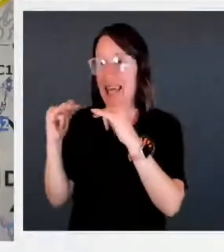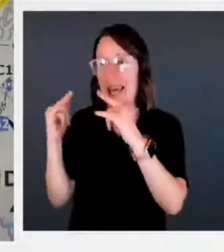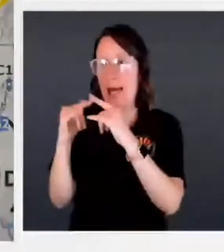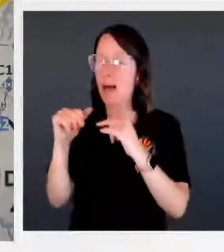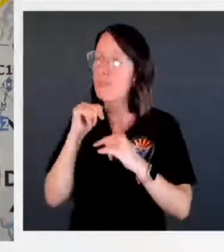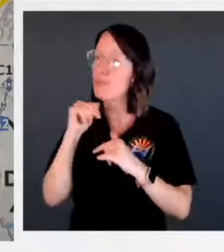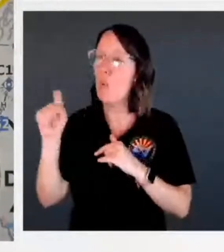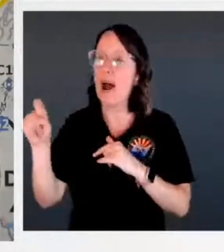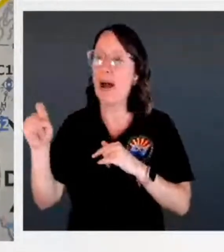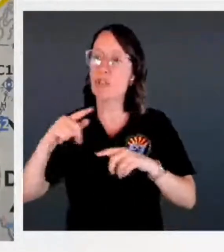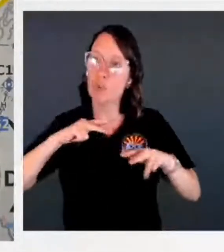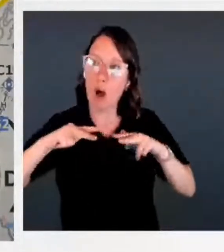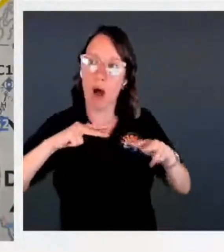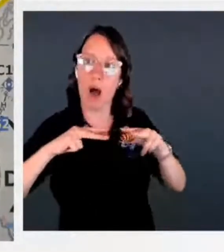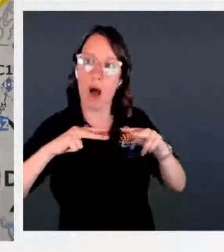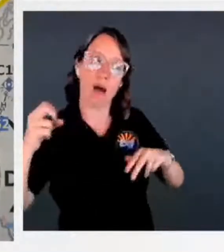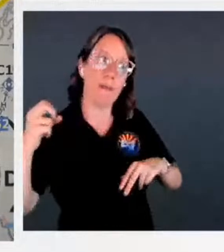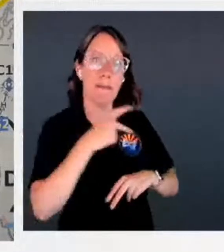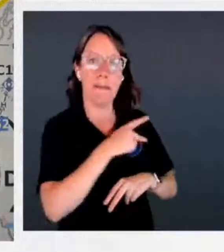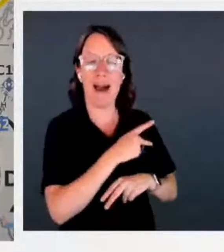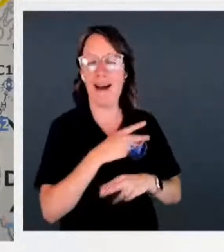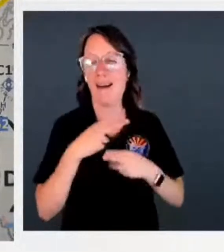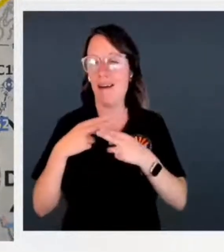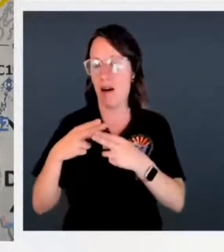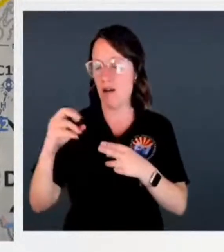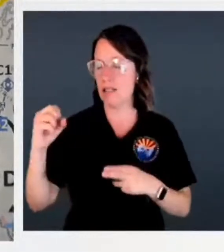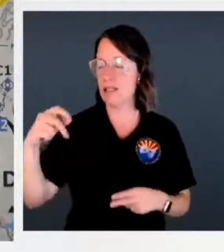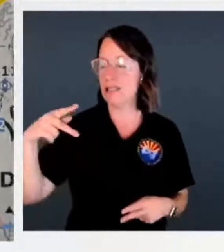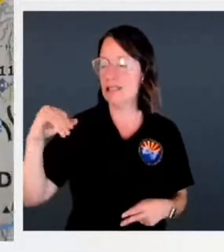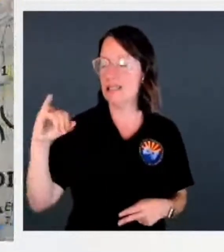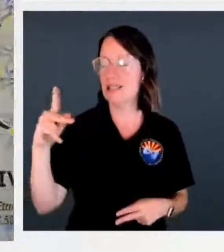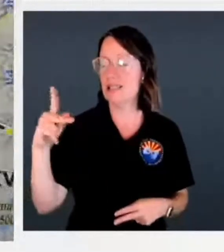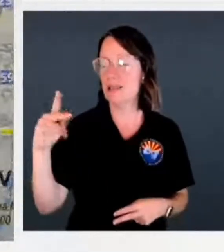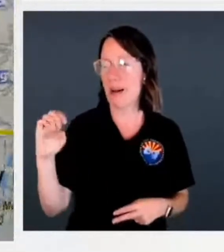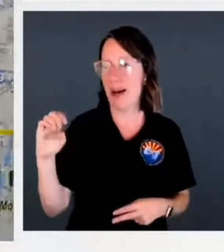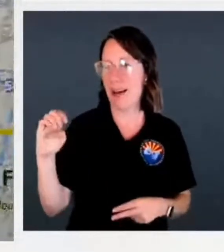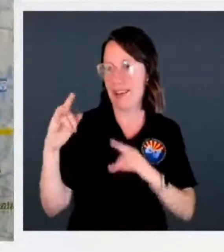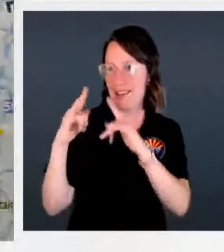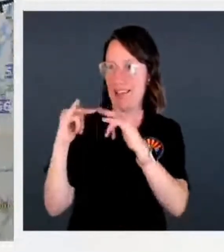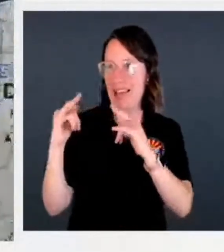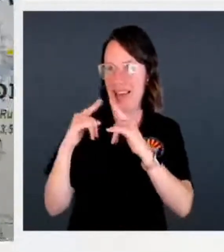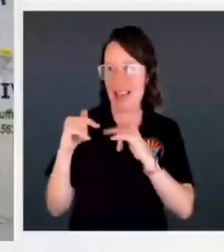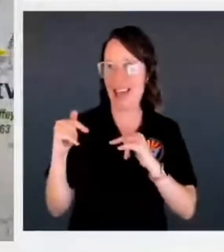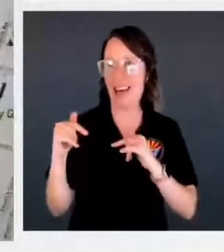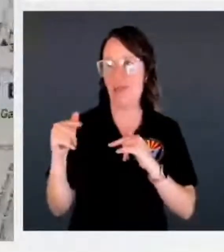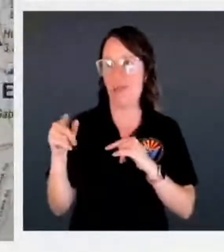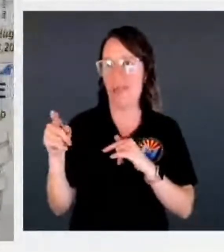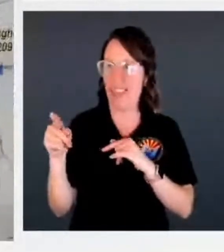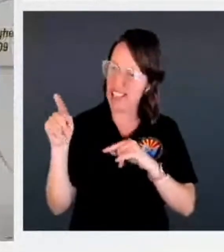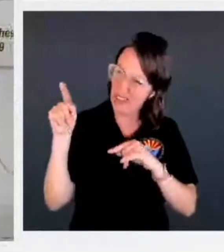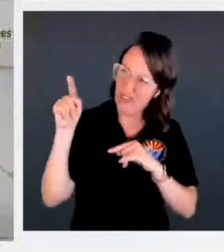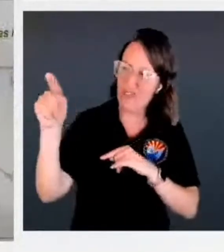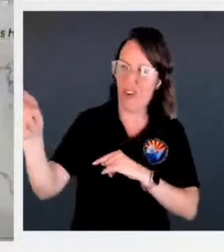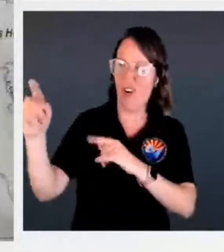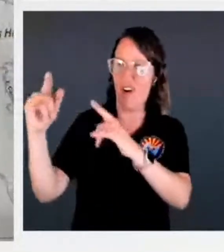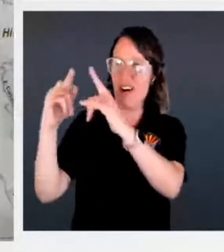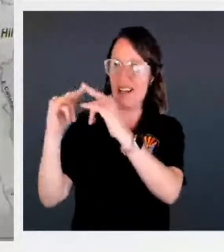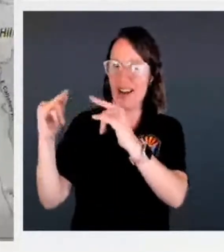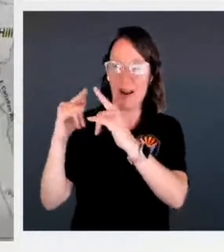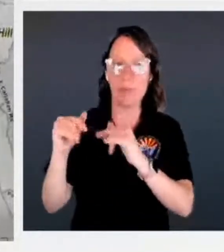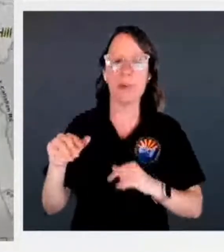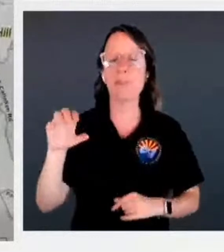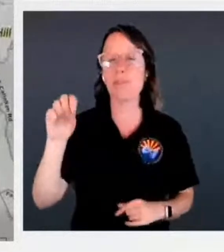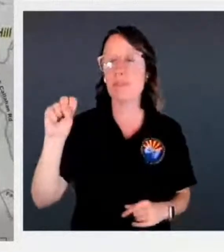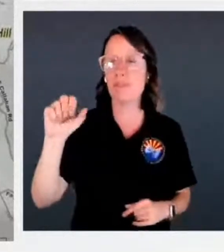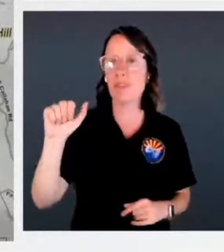spike camp. So we are going all the way down south to Sawyer's Bar Road,